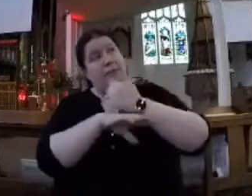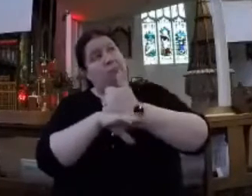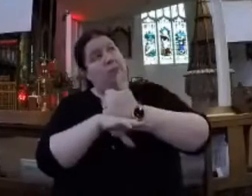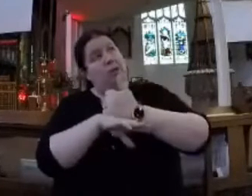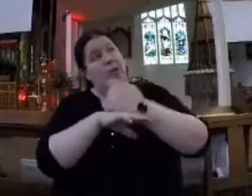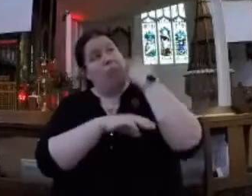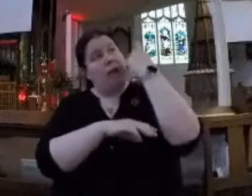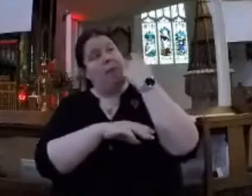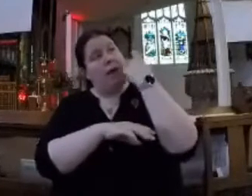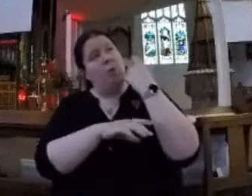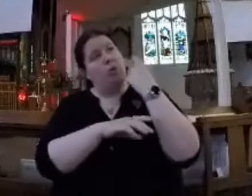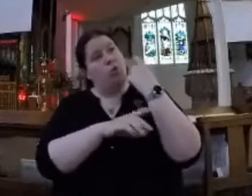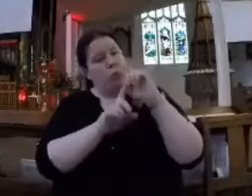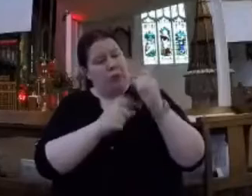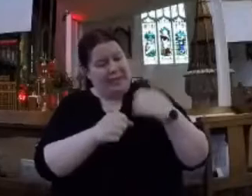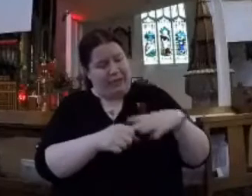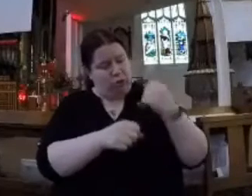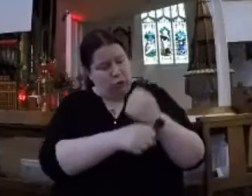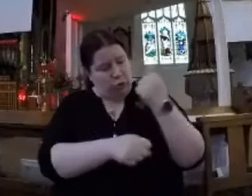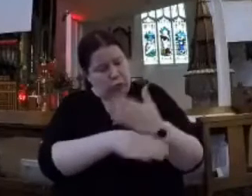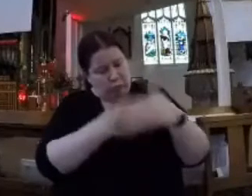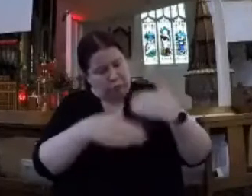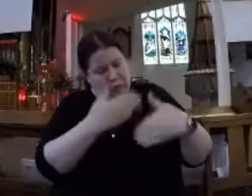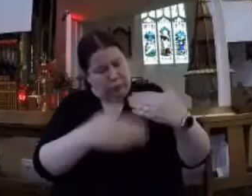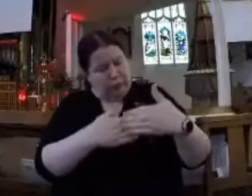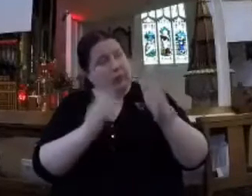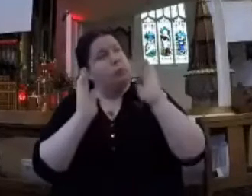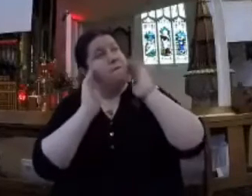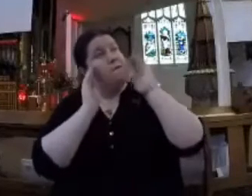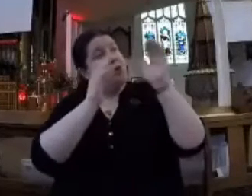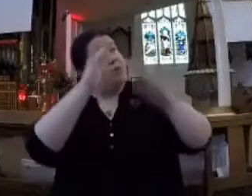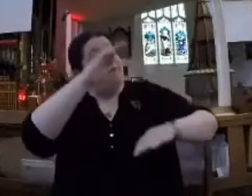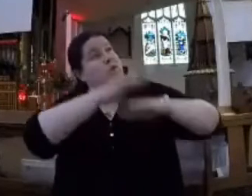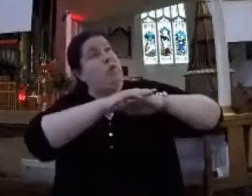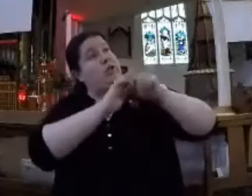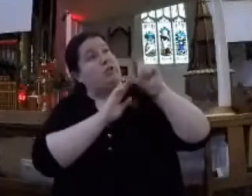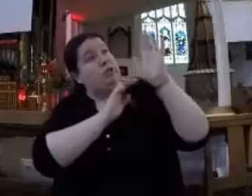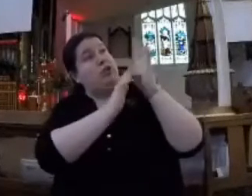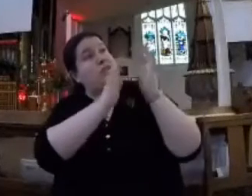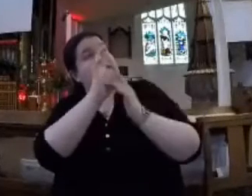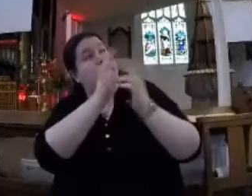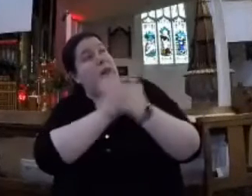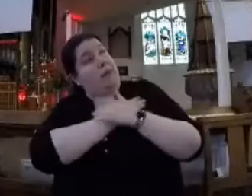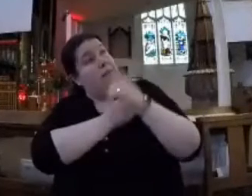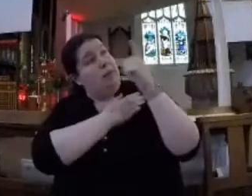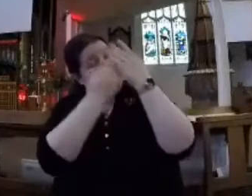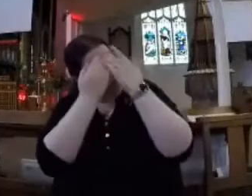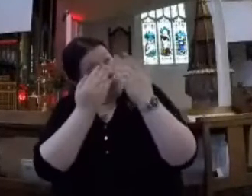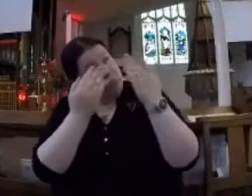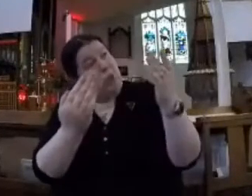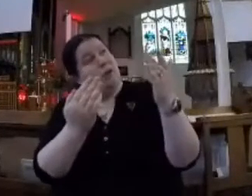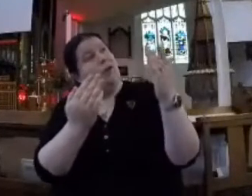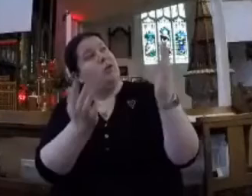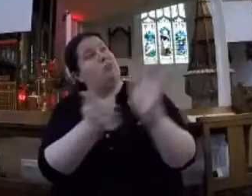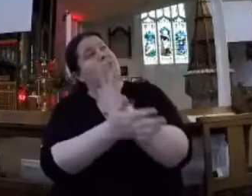output, and we direct our attention solely on Jesus and loving him, worshipping him,